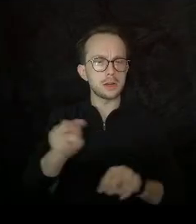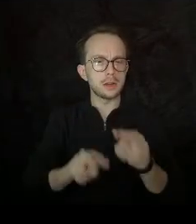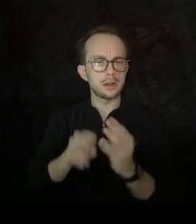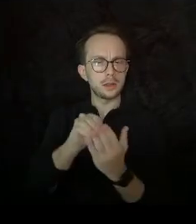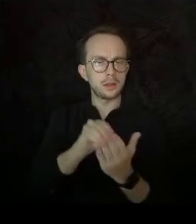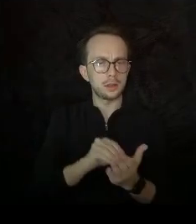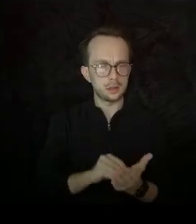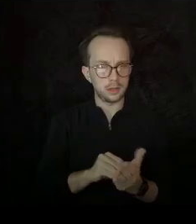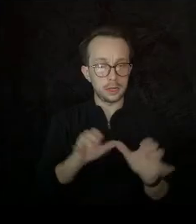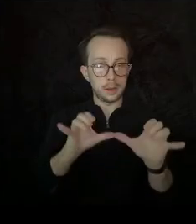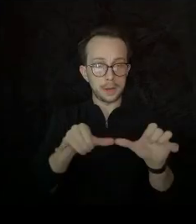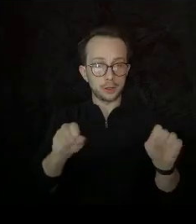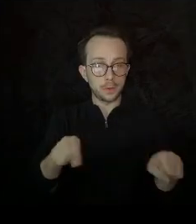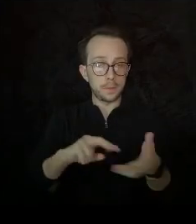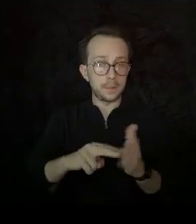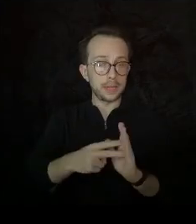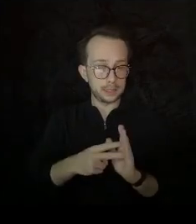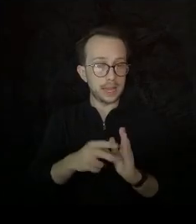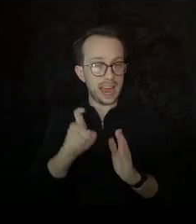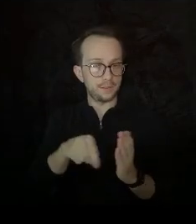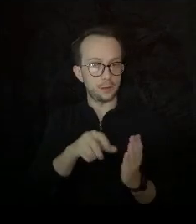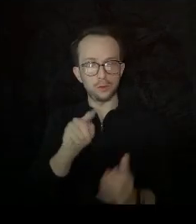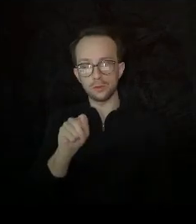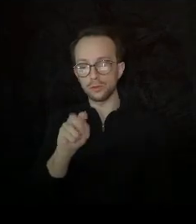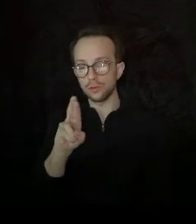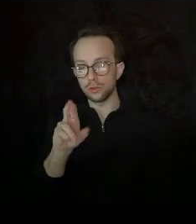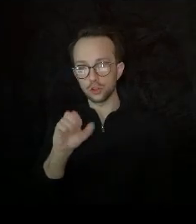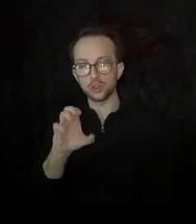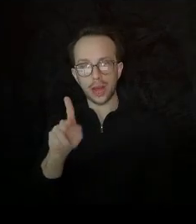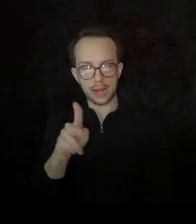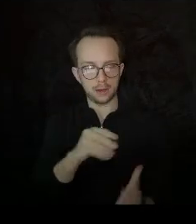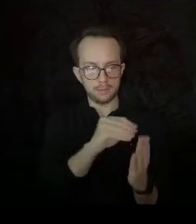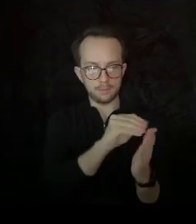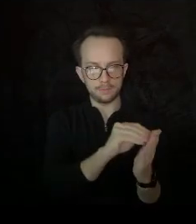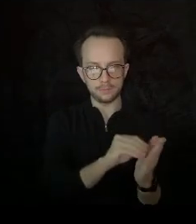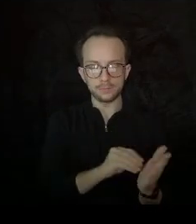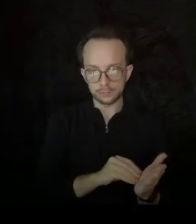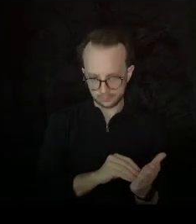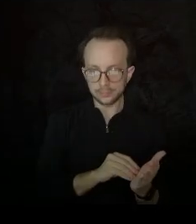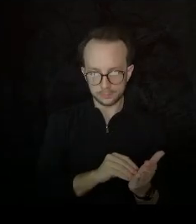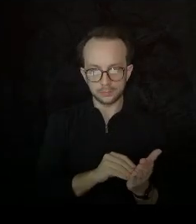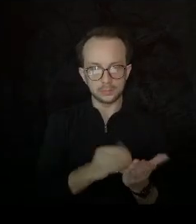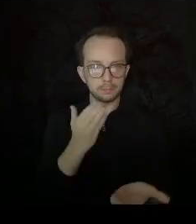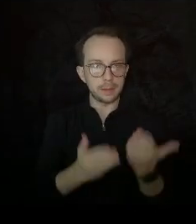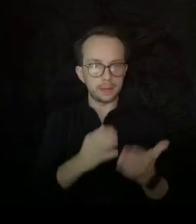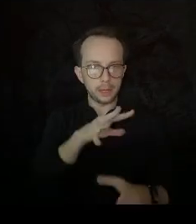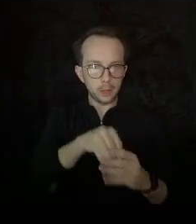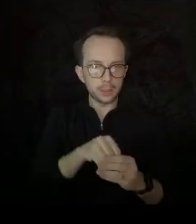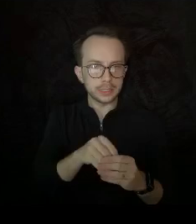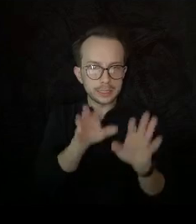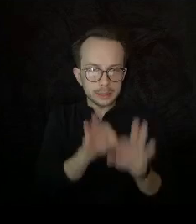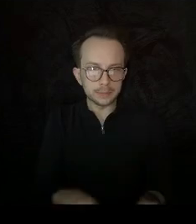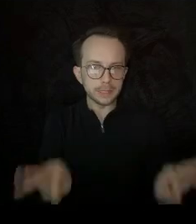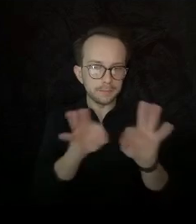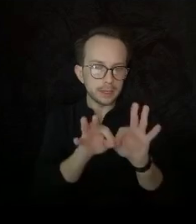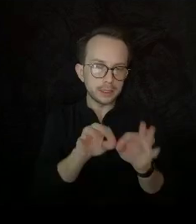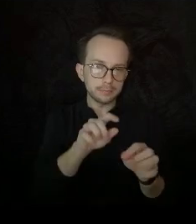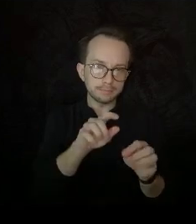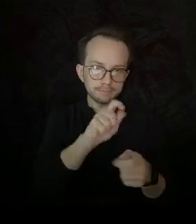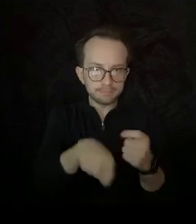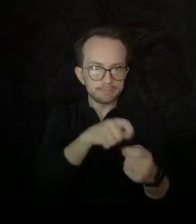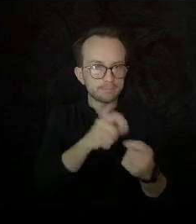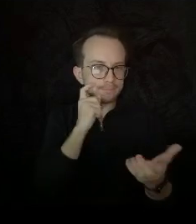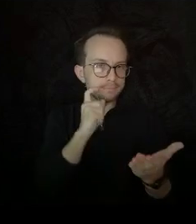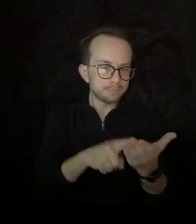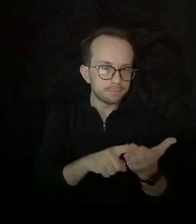child's progress must be tracked. This might include specific indicators like a reading level, or